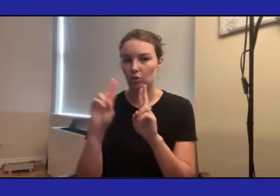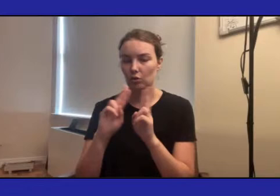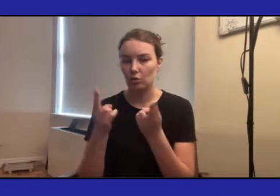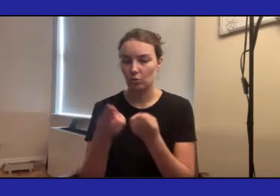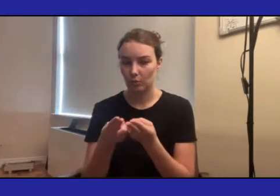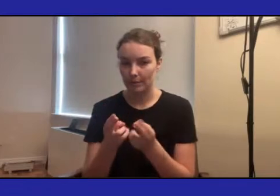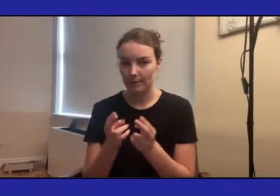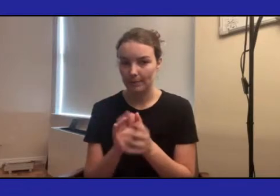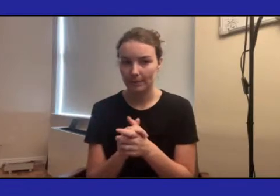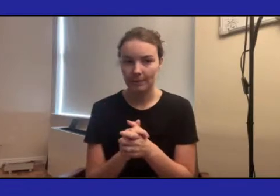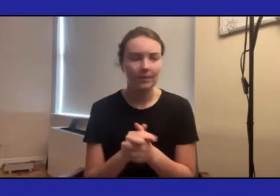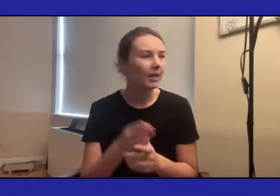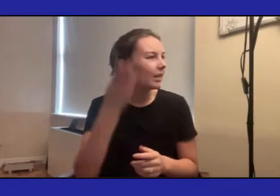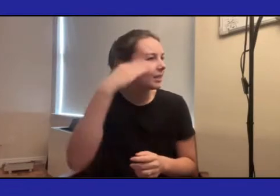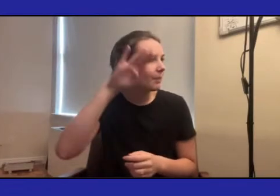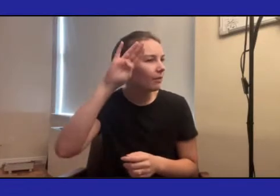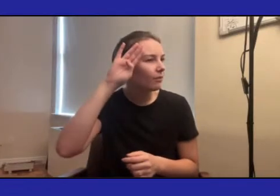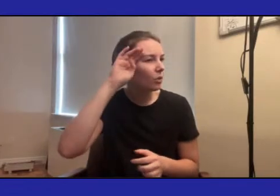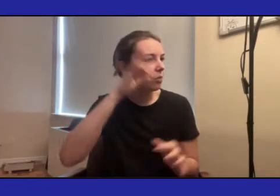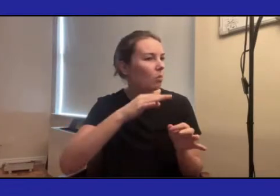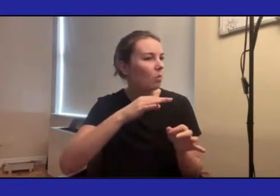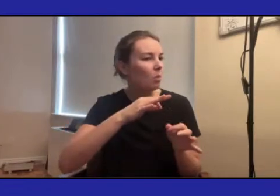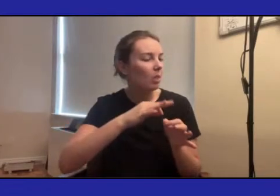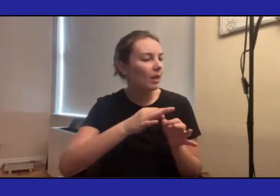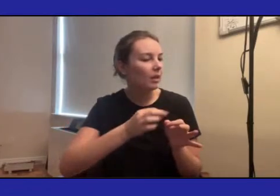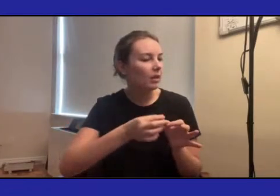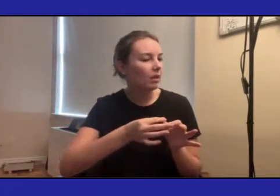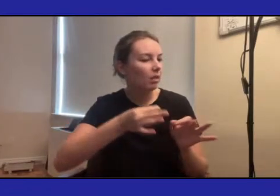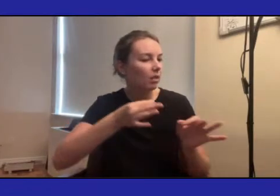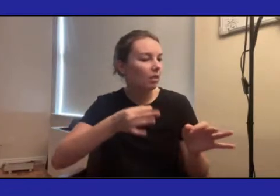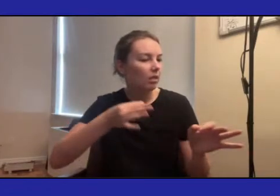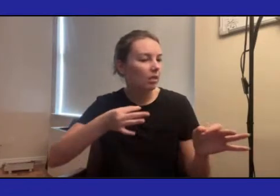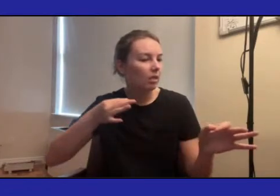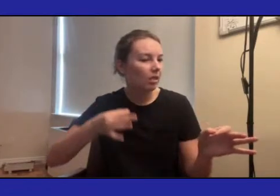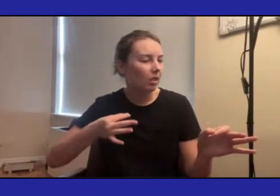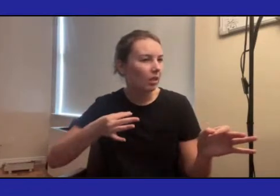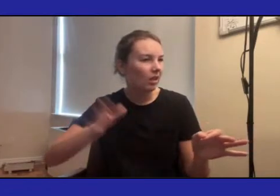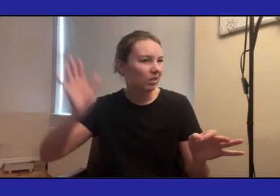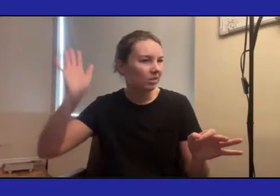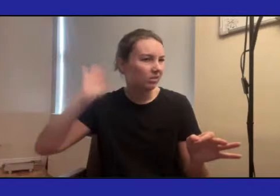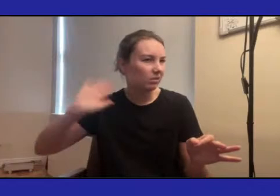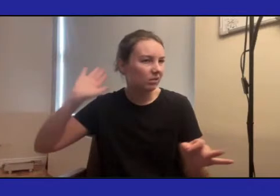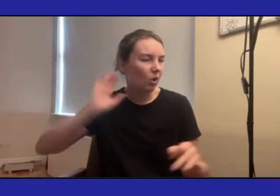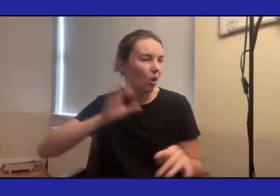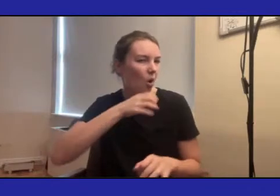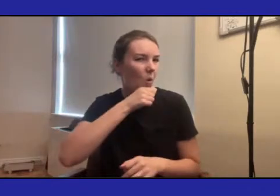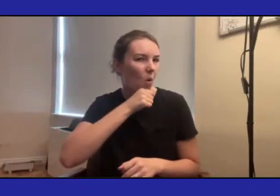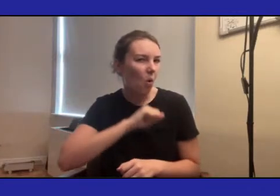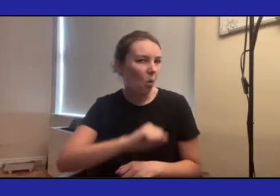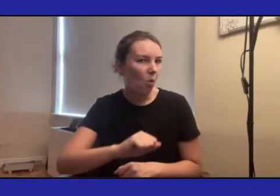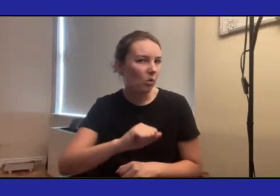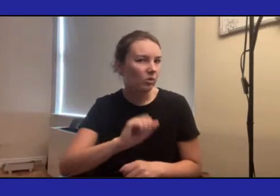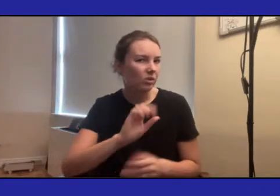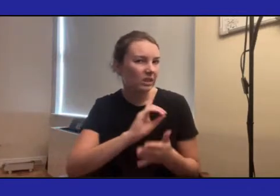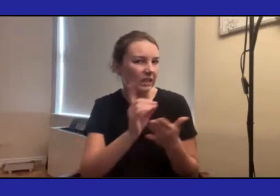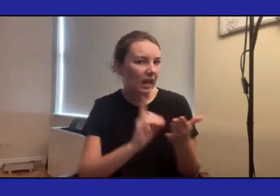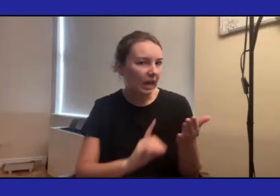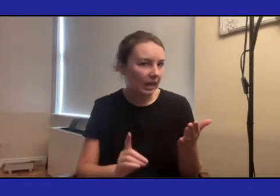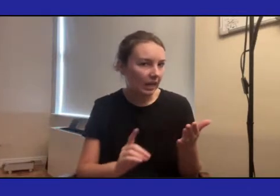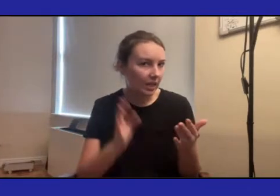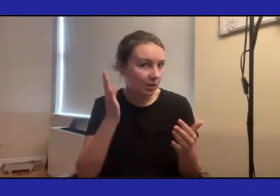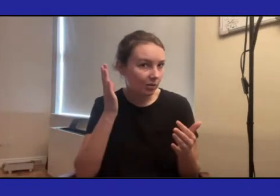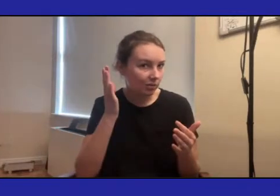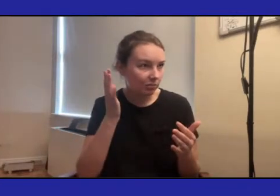little behind the times in its ligature proofness? I mean, is it because this was in the 80s